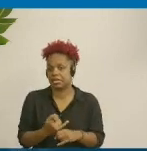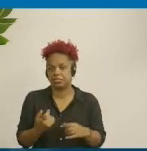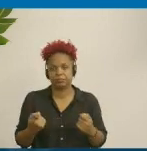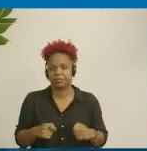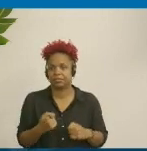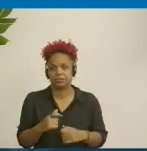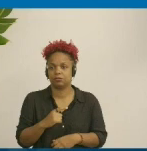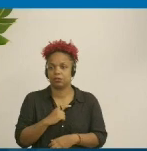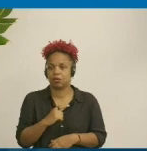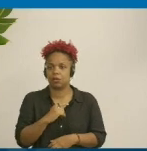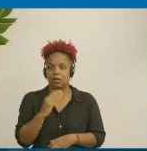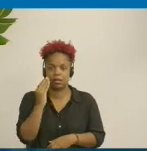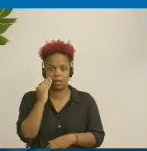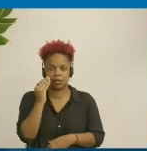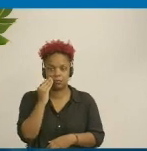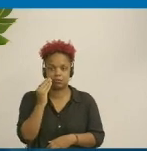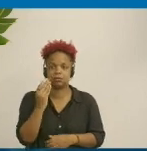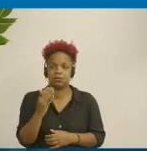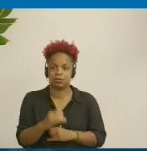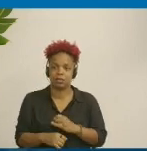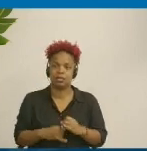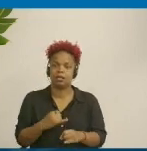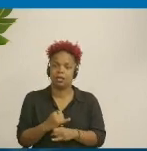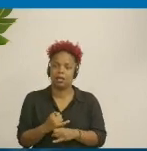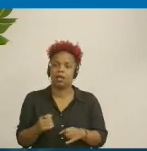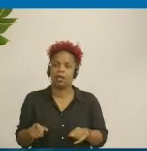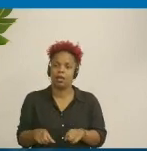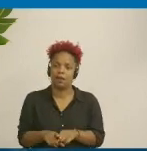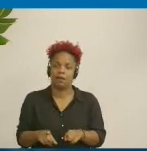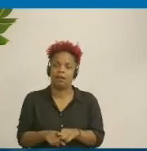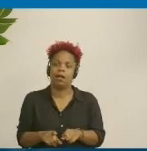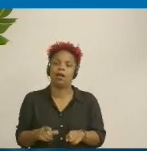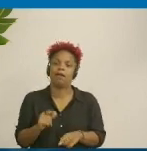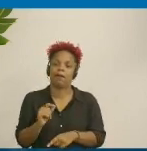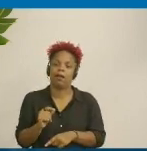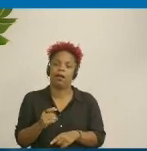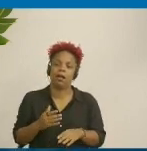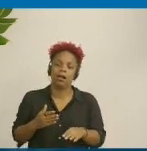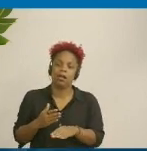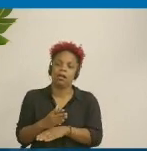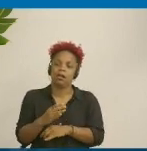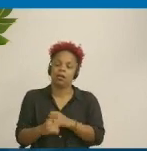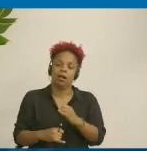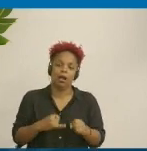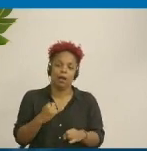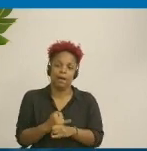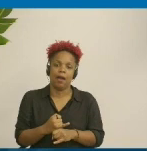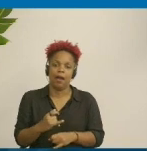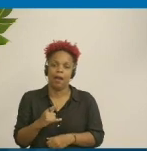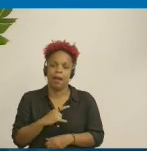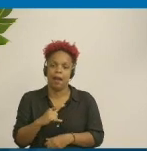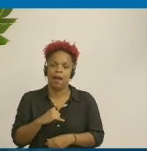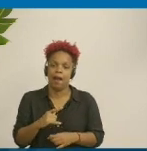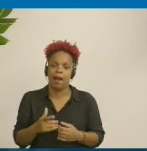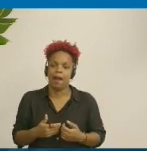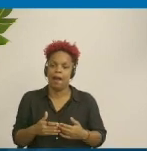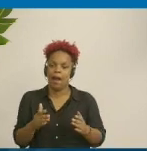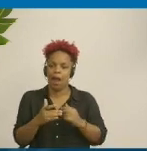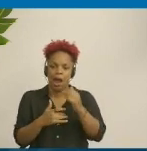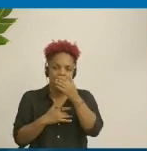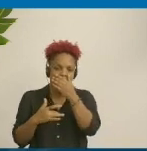strengthening public health system through an integrated and interactive approach of health, education, and